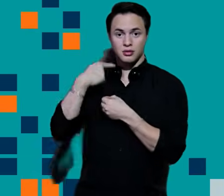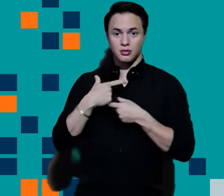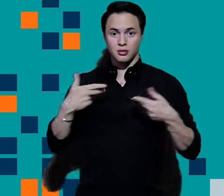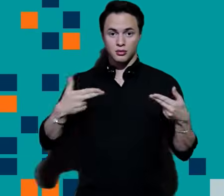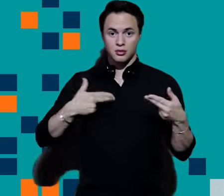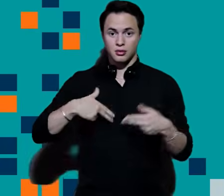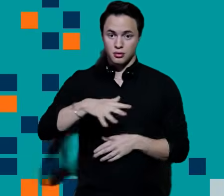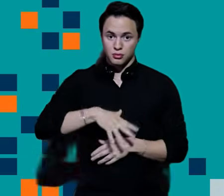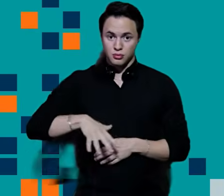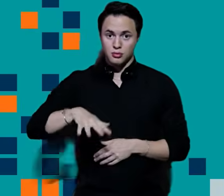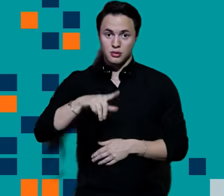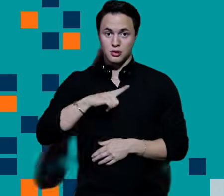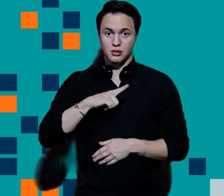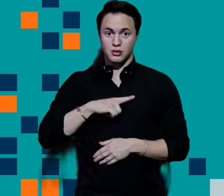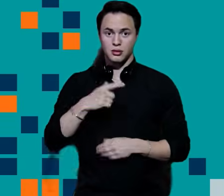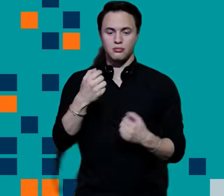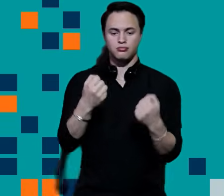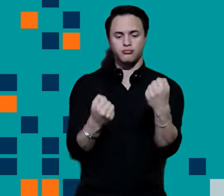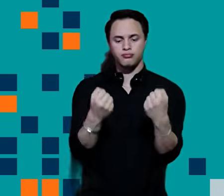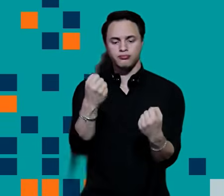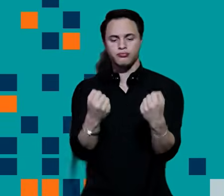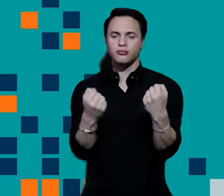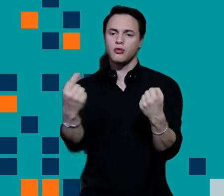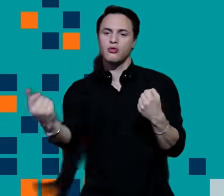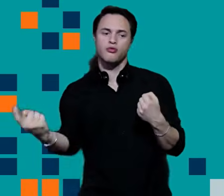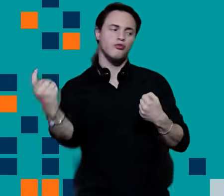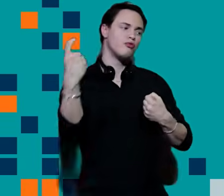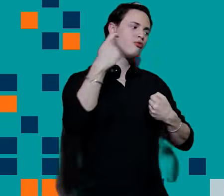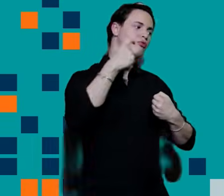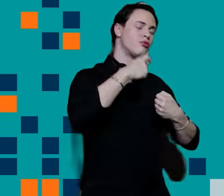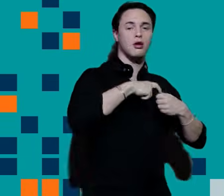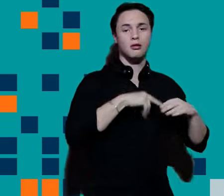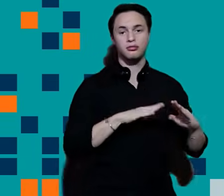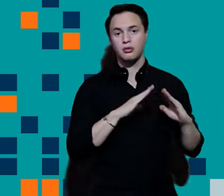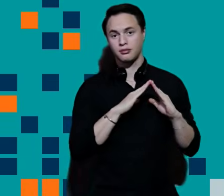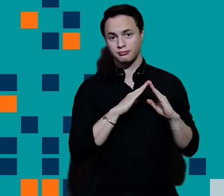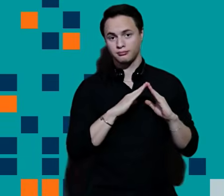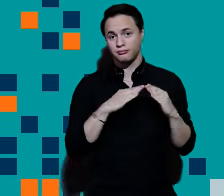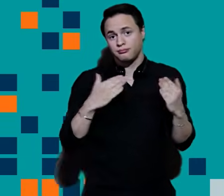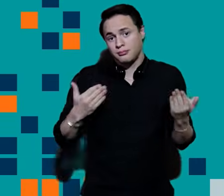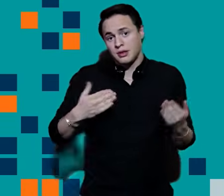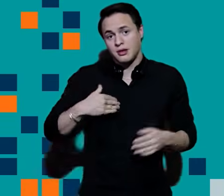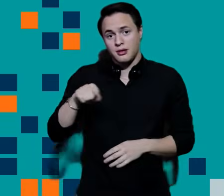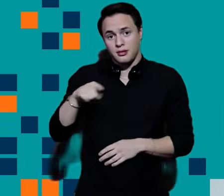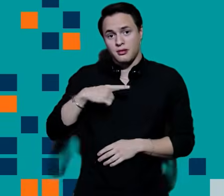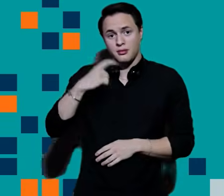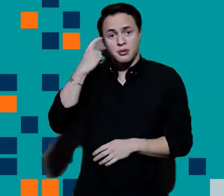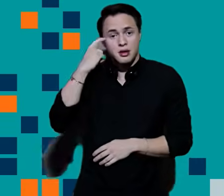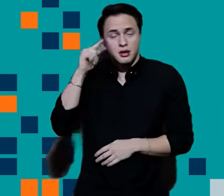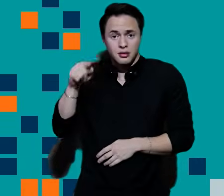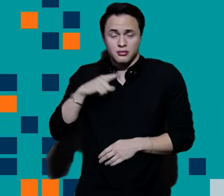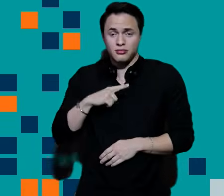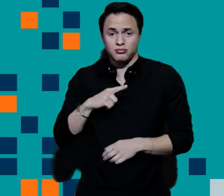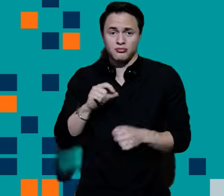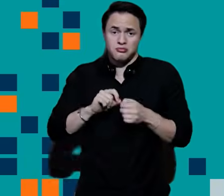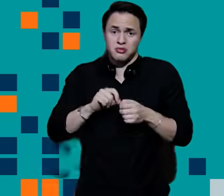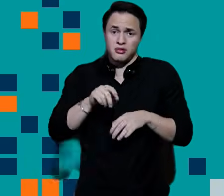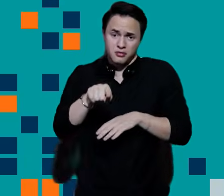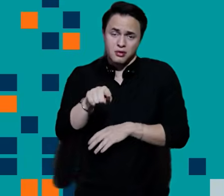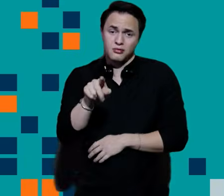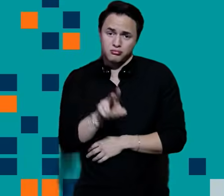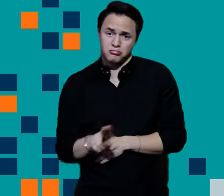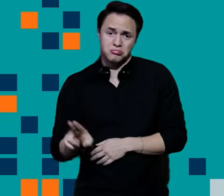curb beside your car, and you're broken. They're doing this to dissidents actively, and it takes years